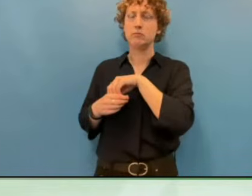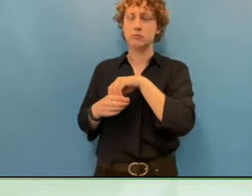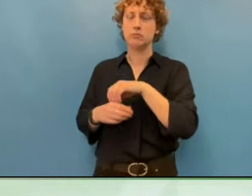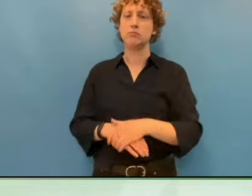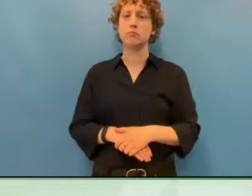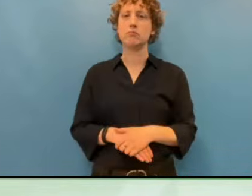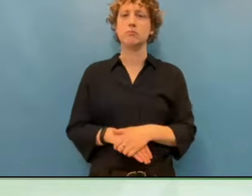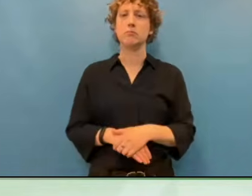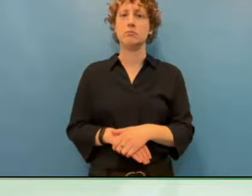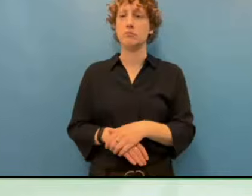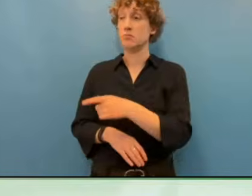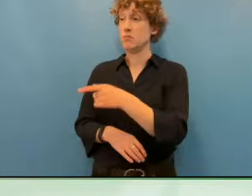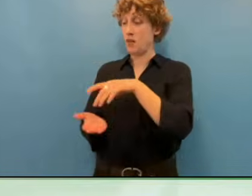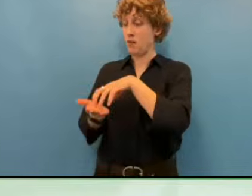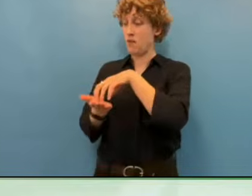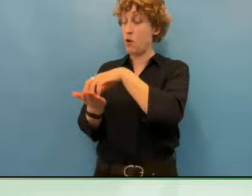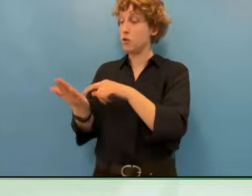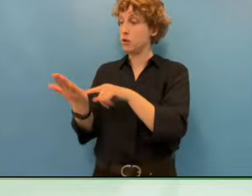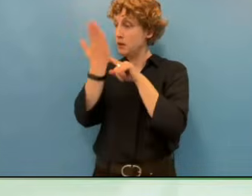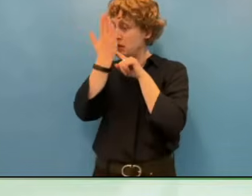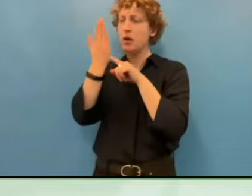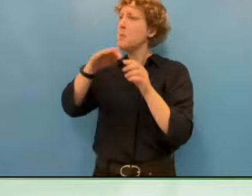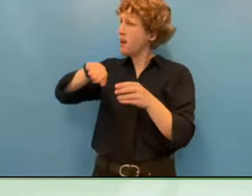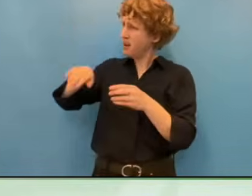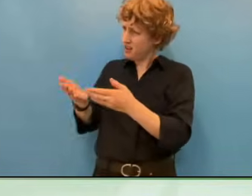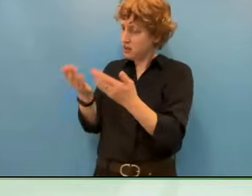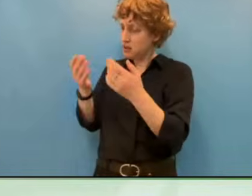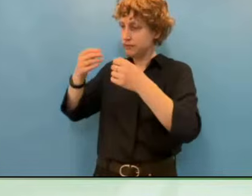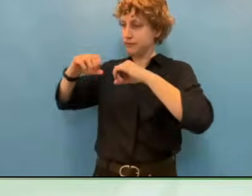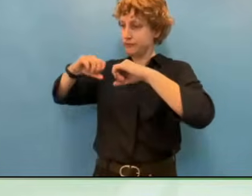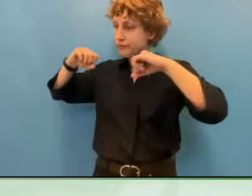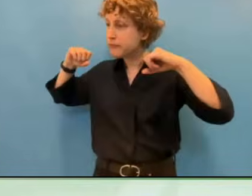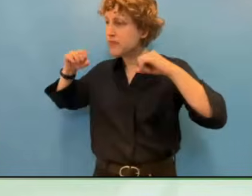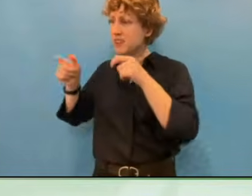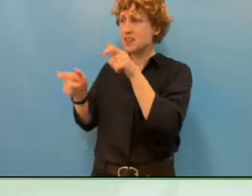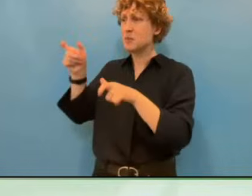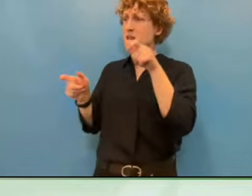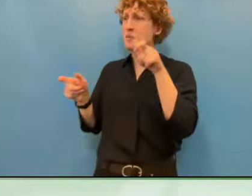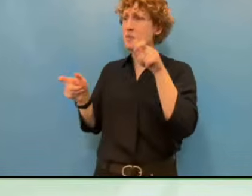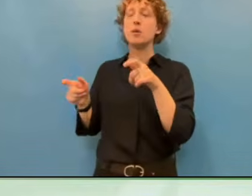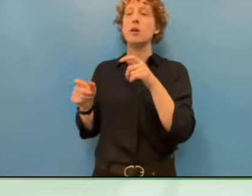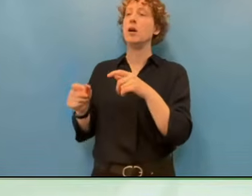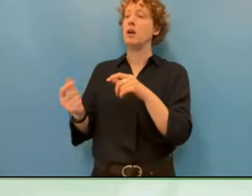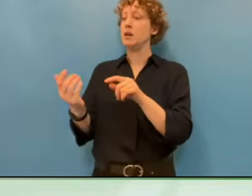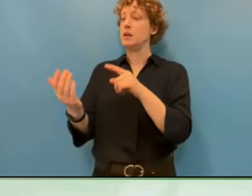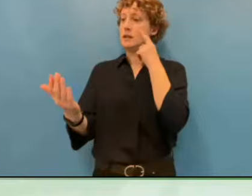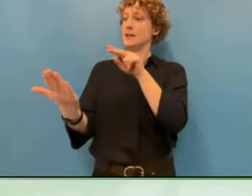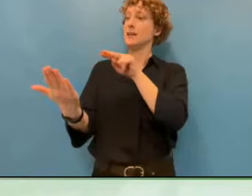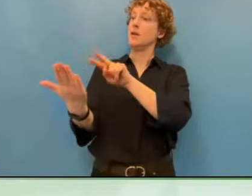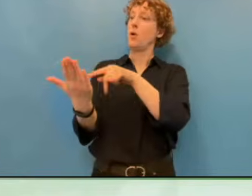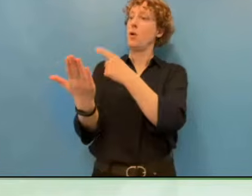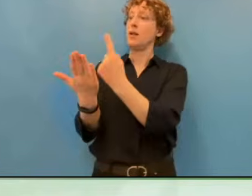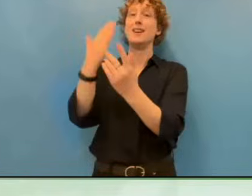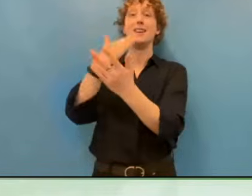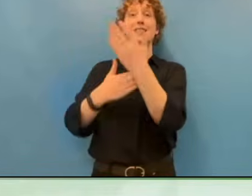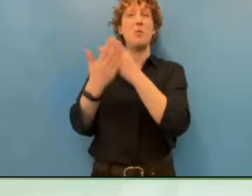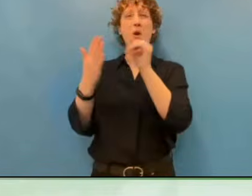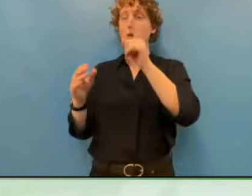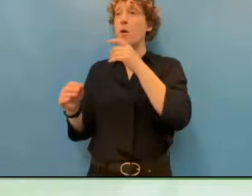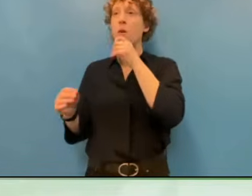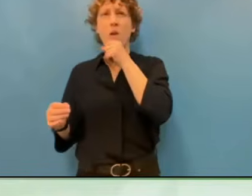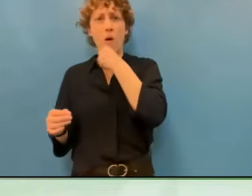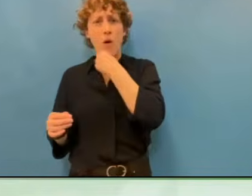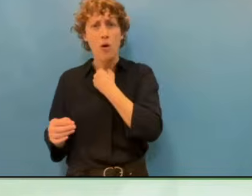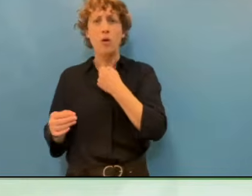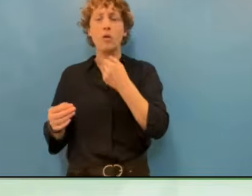people who have needs beyond just people with disabilities. And so we have elderly people, people in the rural